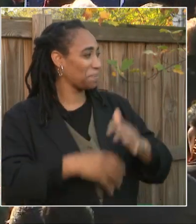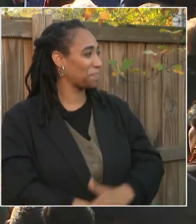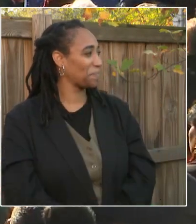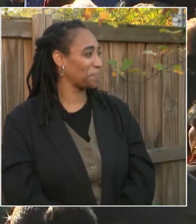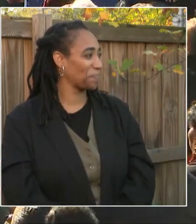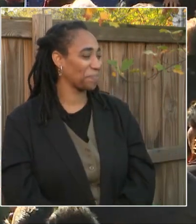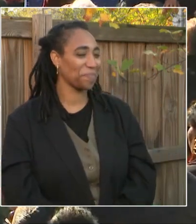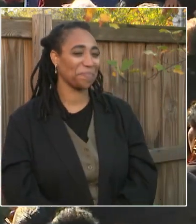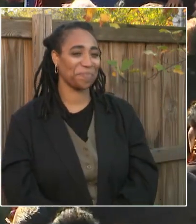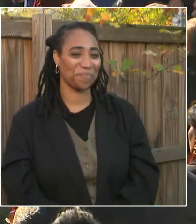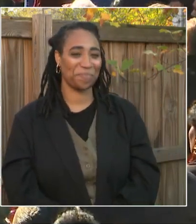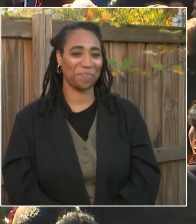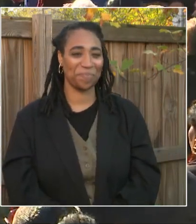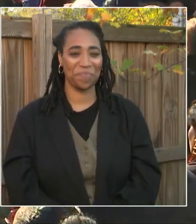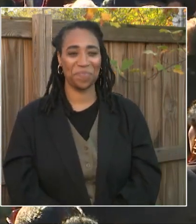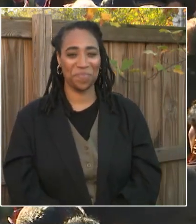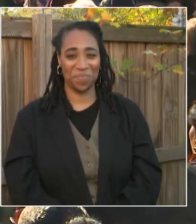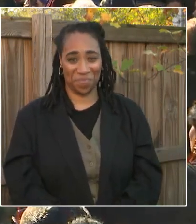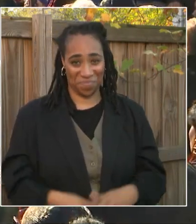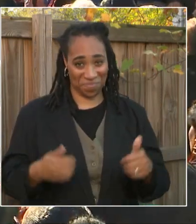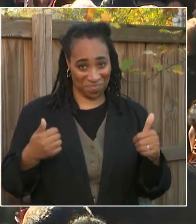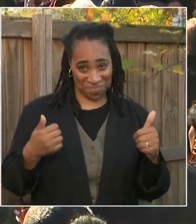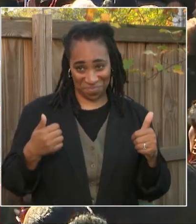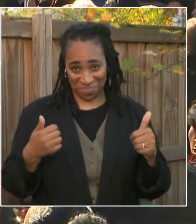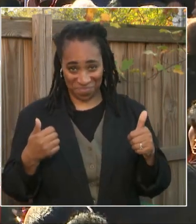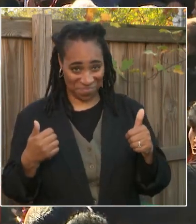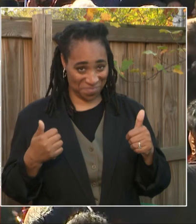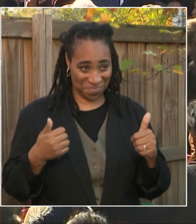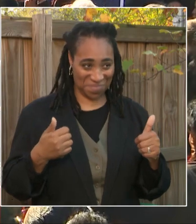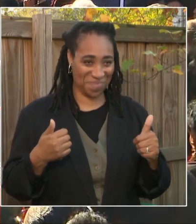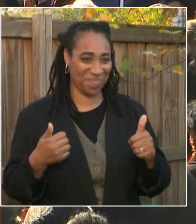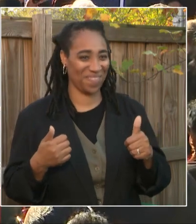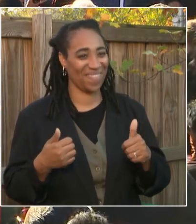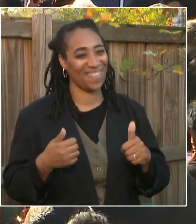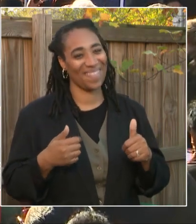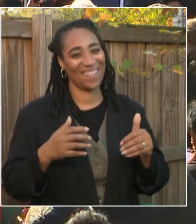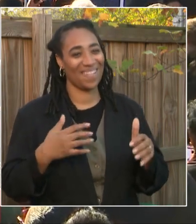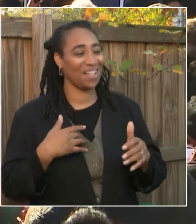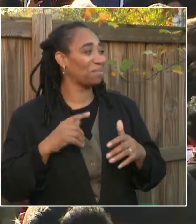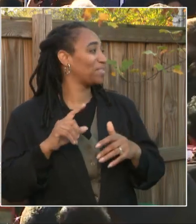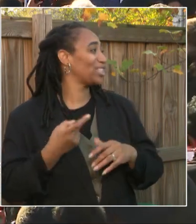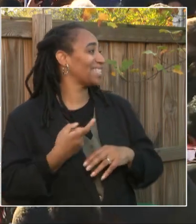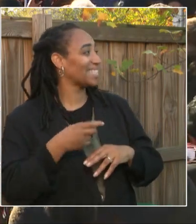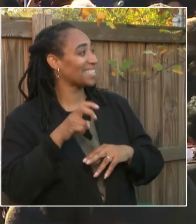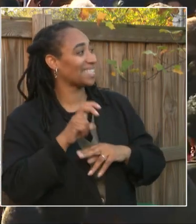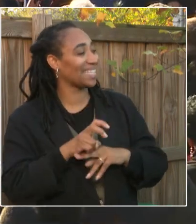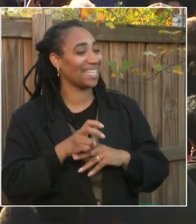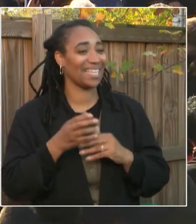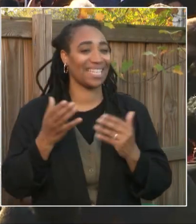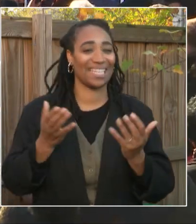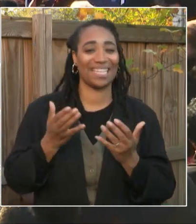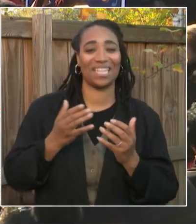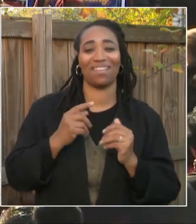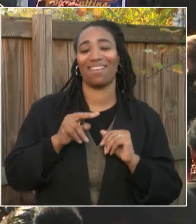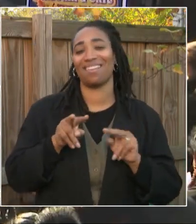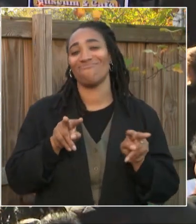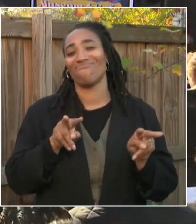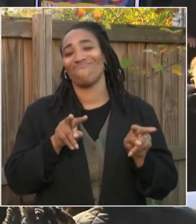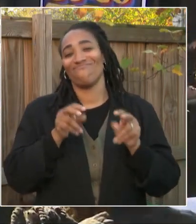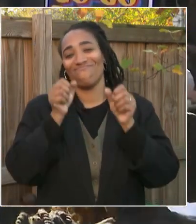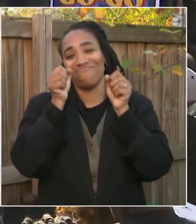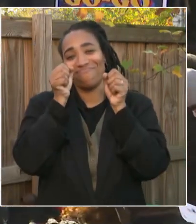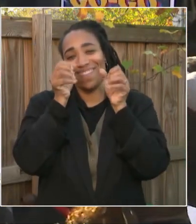How y'all doing? Man, I'm sitting here amazed, and I'm looking into